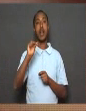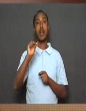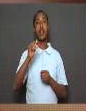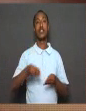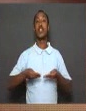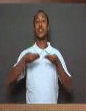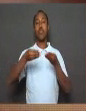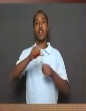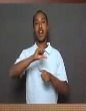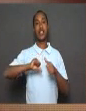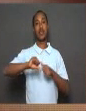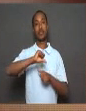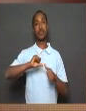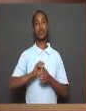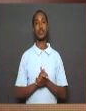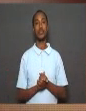donor atom.